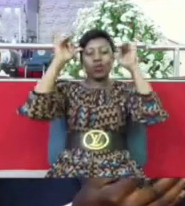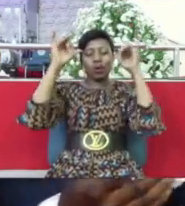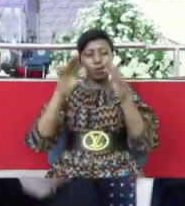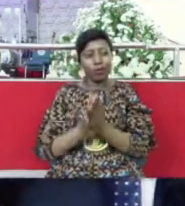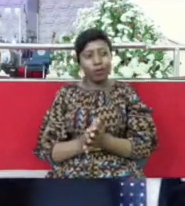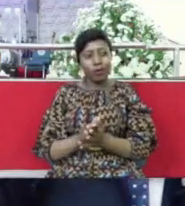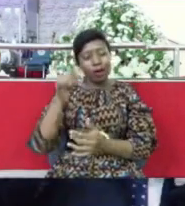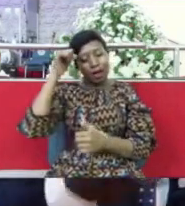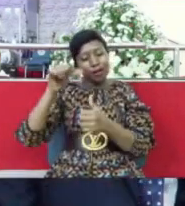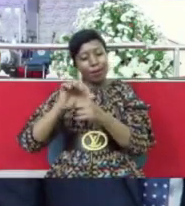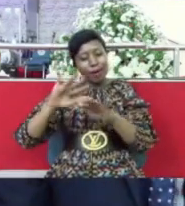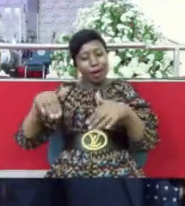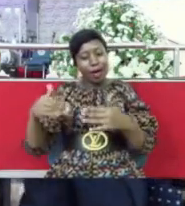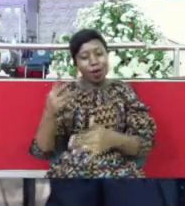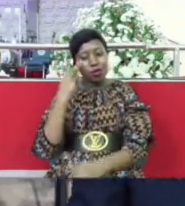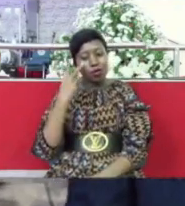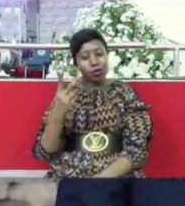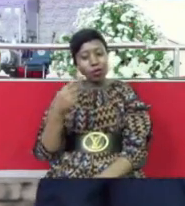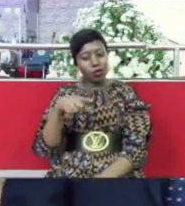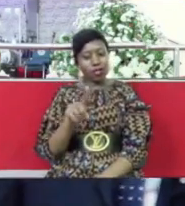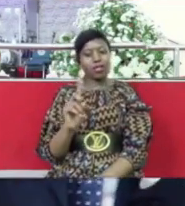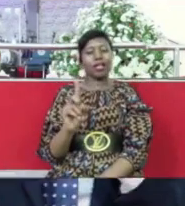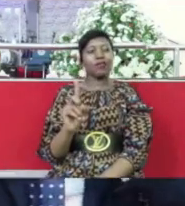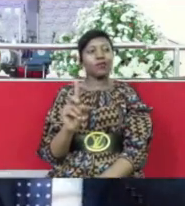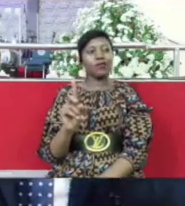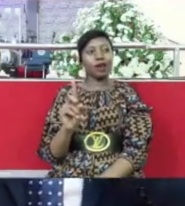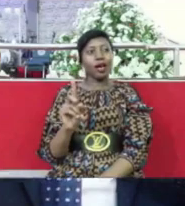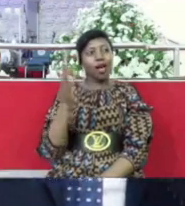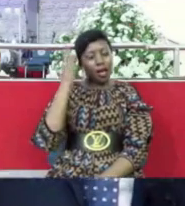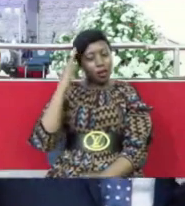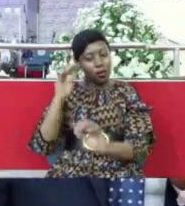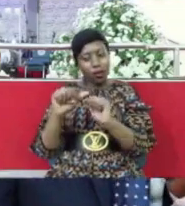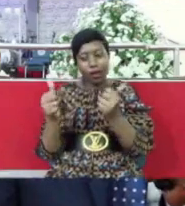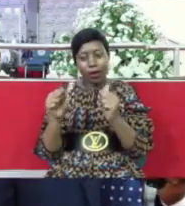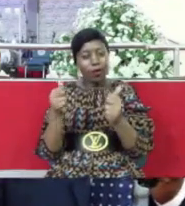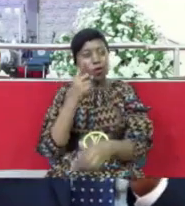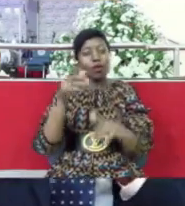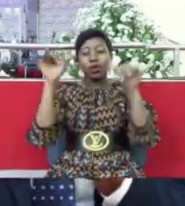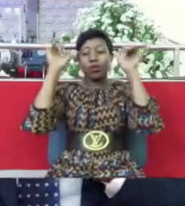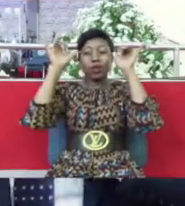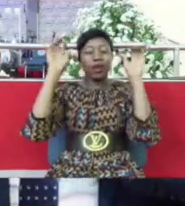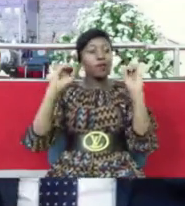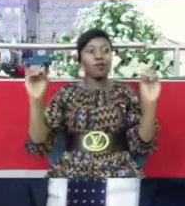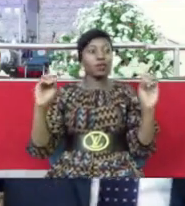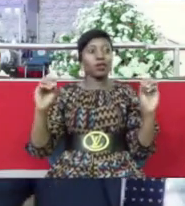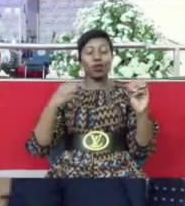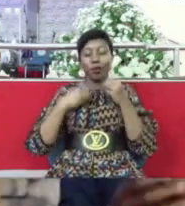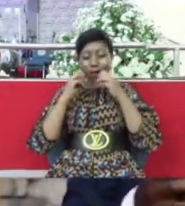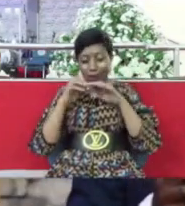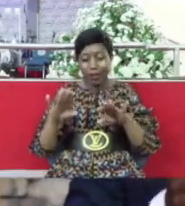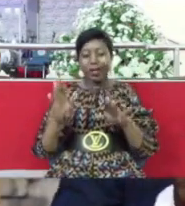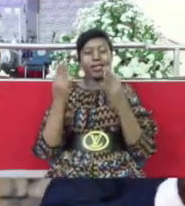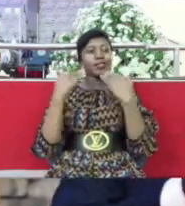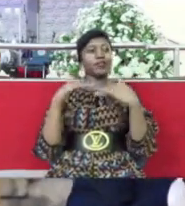kioo. Remember how you saw yourself in a mirror. Ulijiangalia ukaona mimi sio ngombe. You saw yourself. Kwanza ukasema mimi nimebarikiwa. I'm blessed. Ndivyo